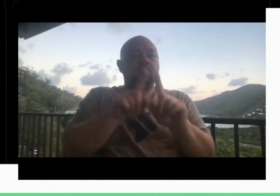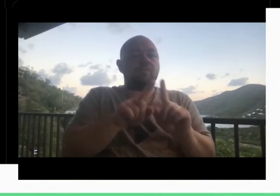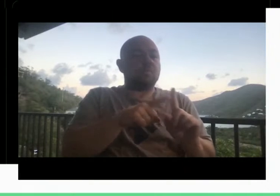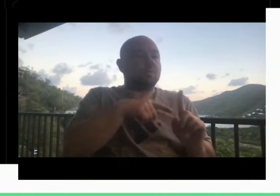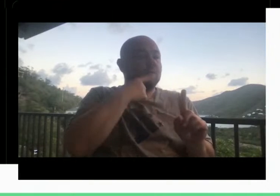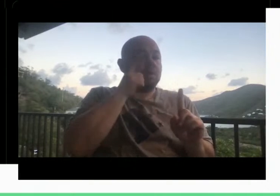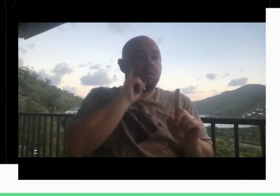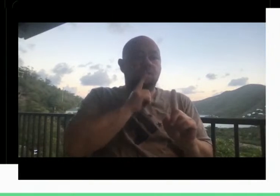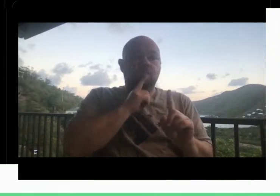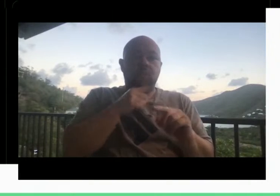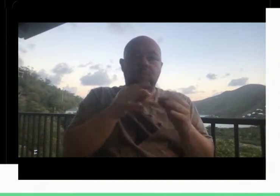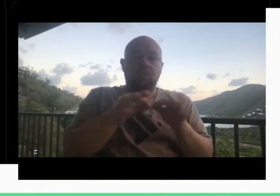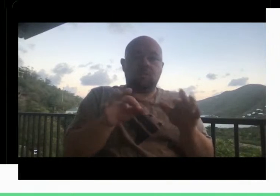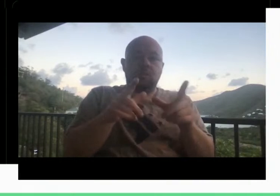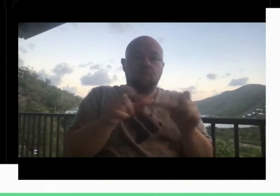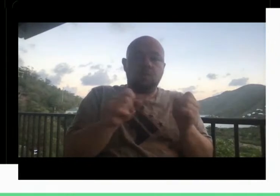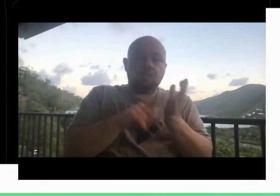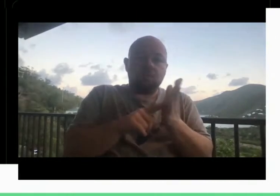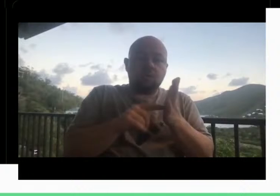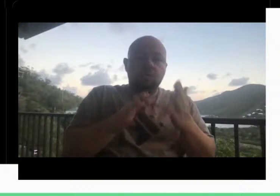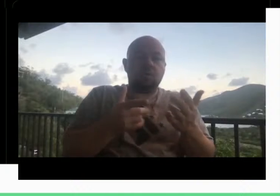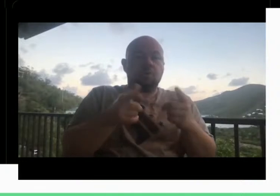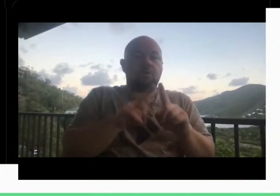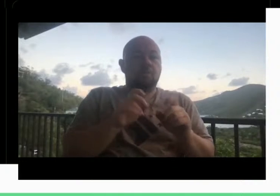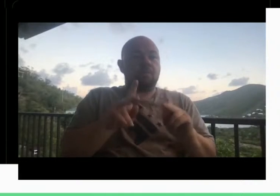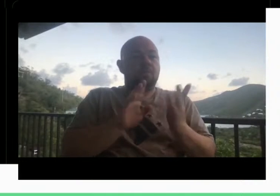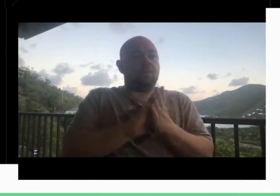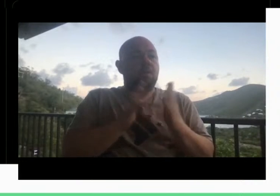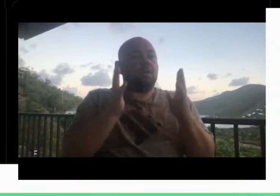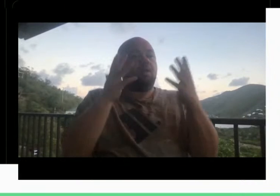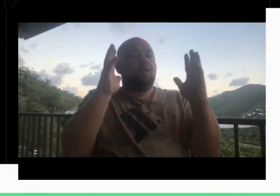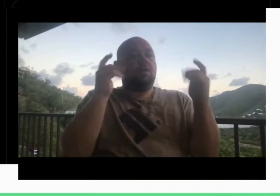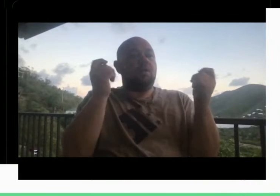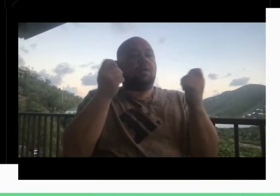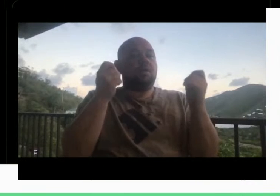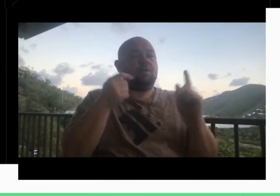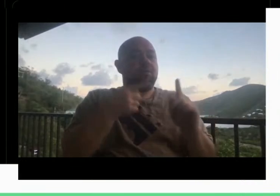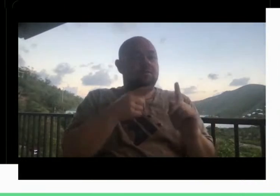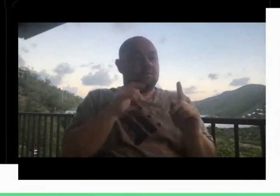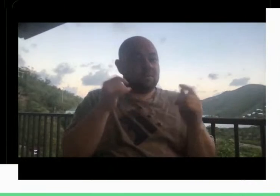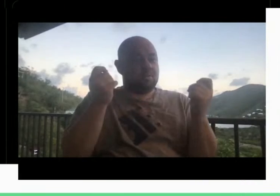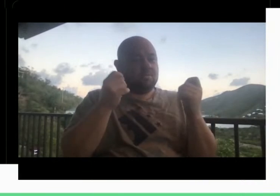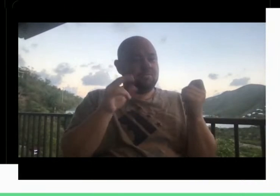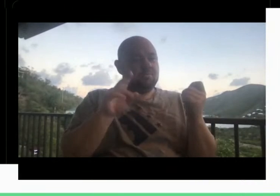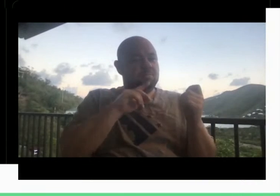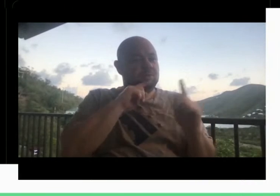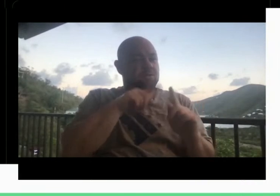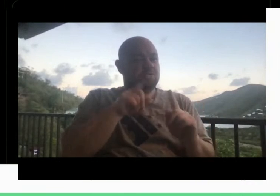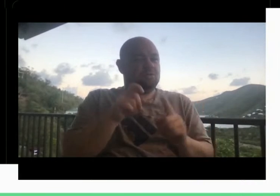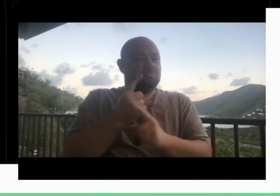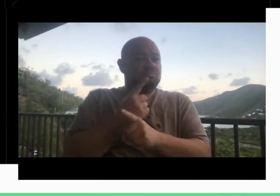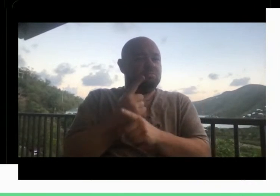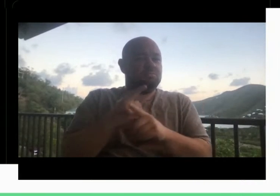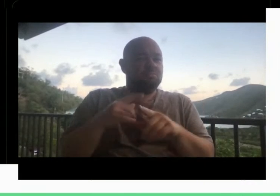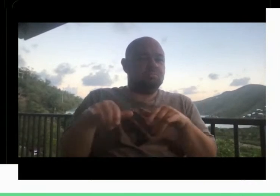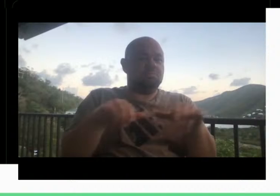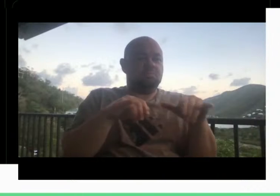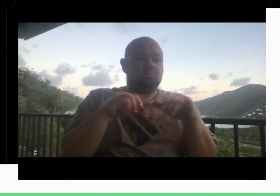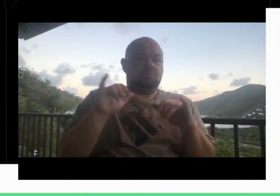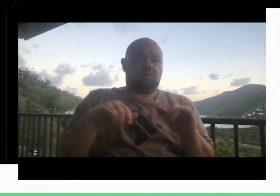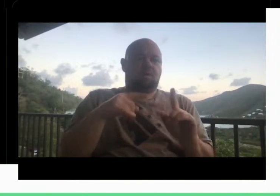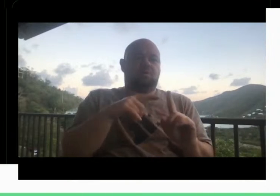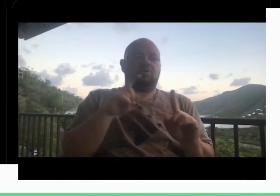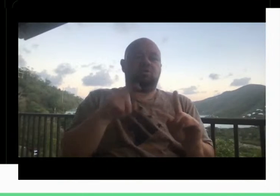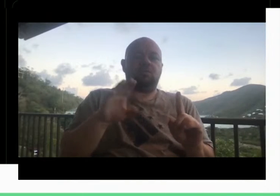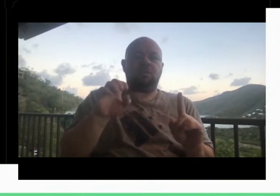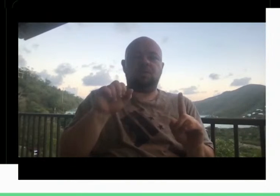working hand in hand as hearing and deaf sign language researchers, that's not a victory, right? That should